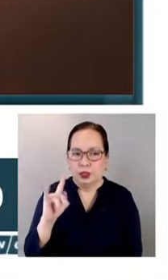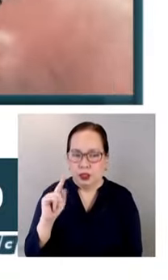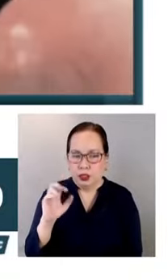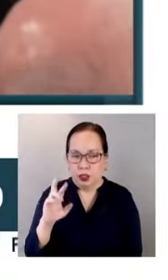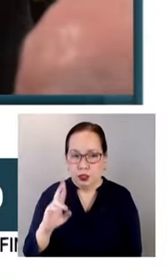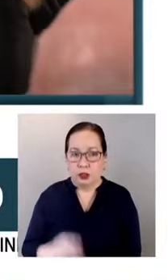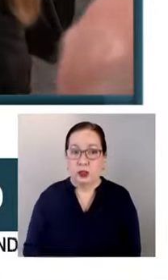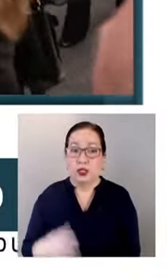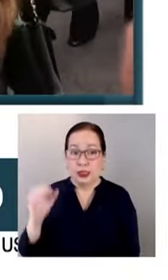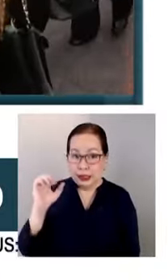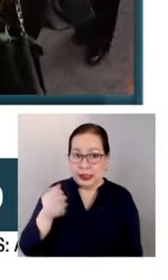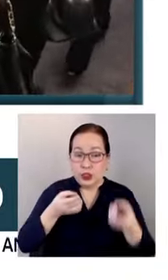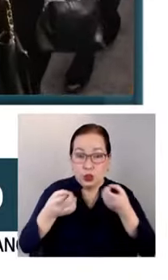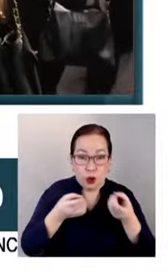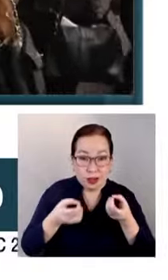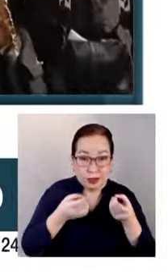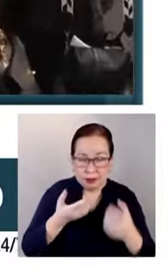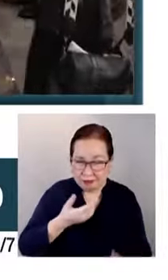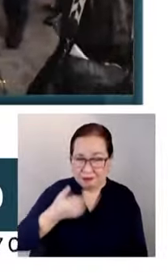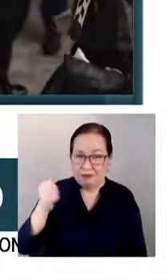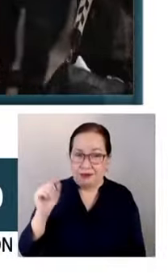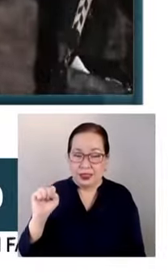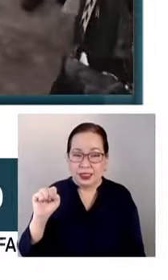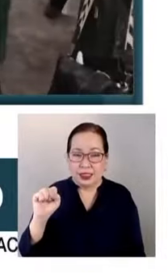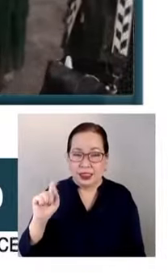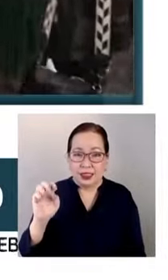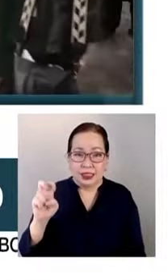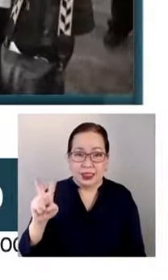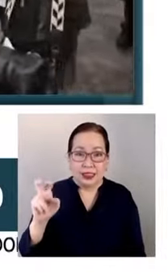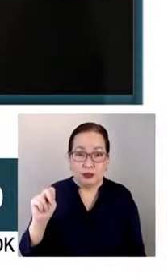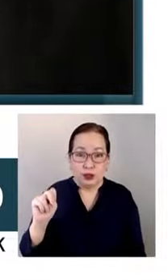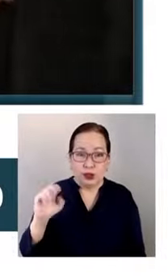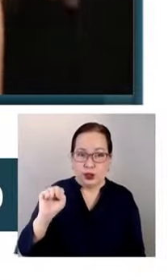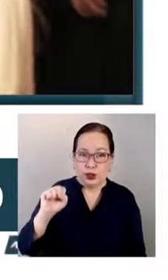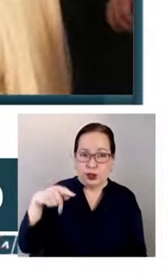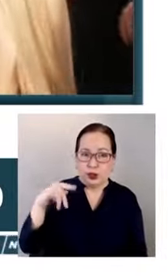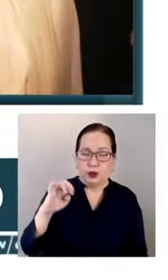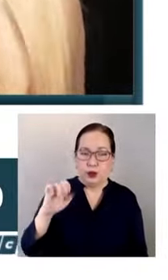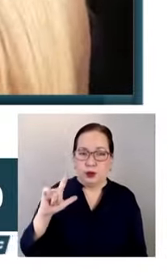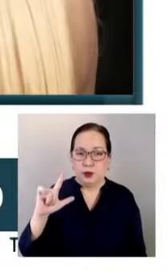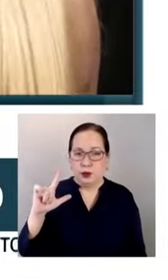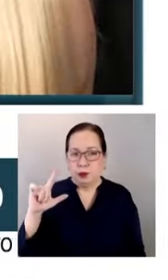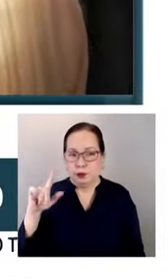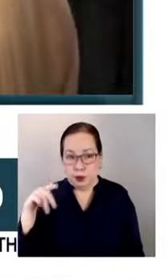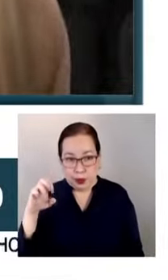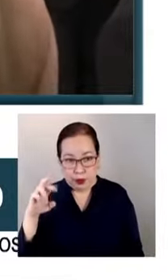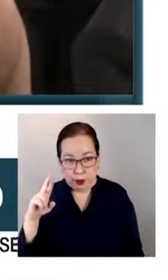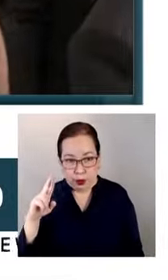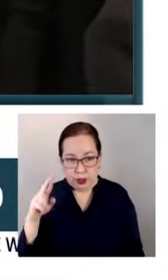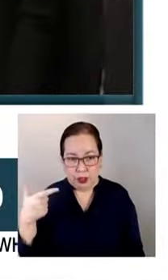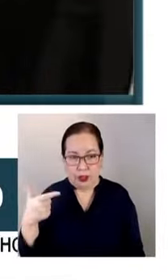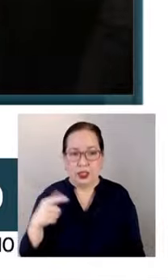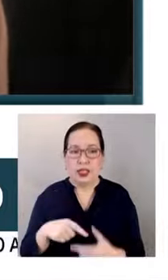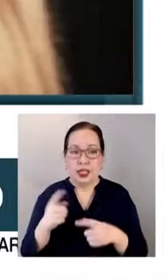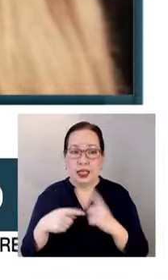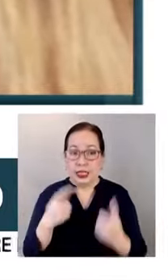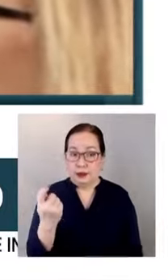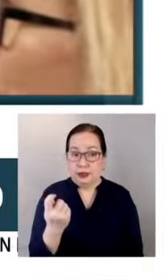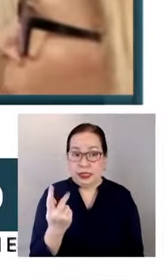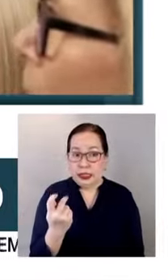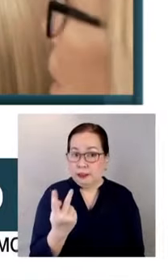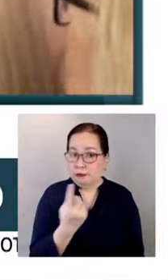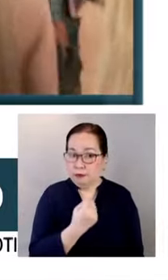Steven Spielberg won Best Director for The Fablemans, which also took home Best Drama Motion Picture. In television, Zendaya and Quinta